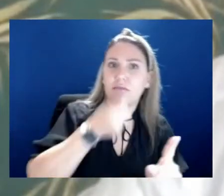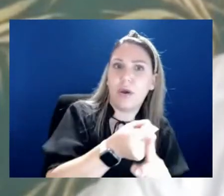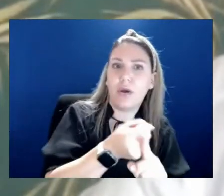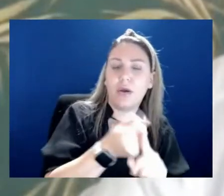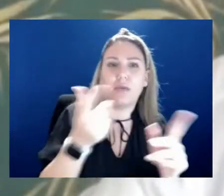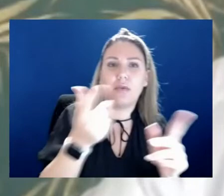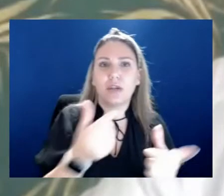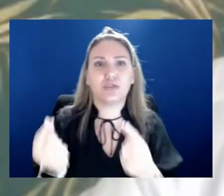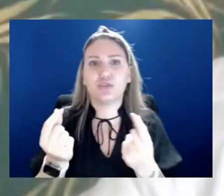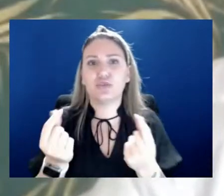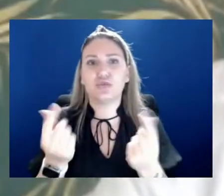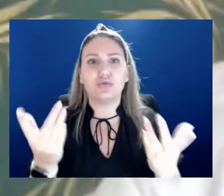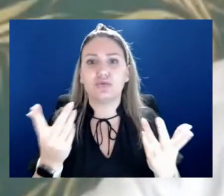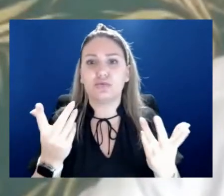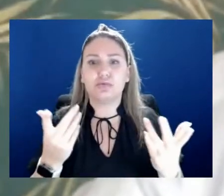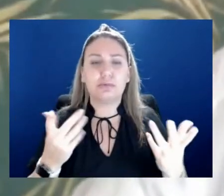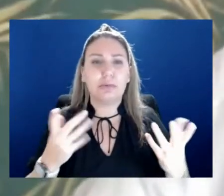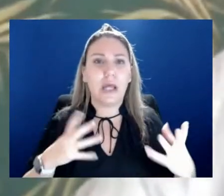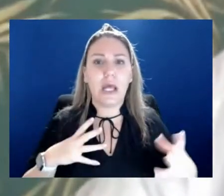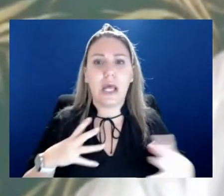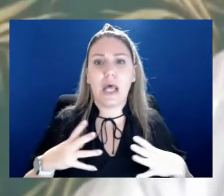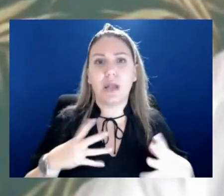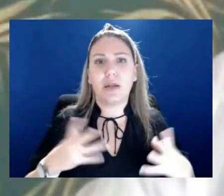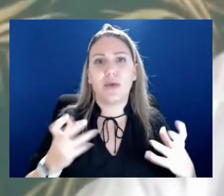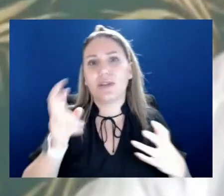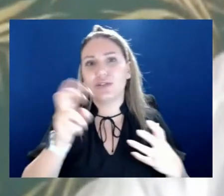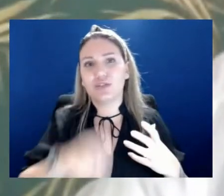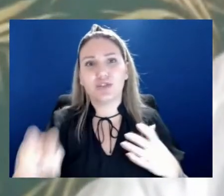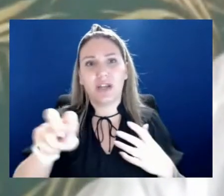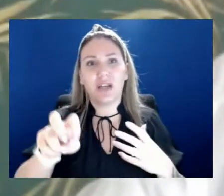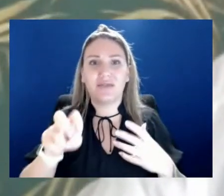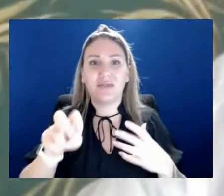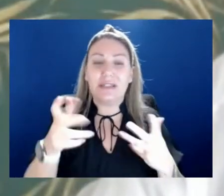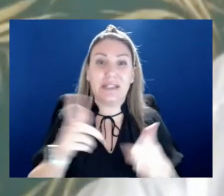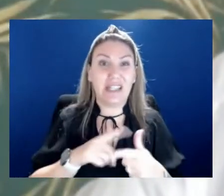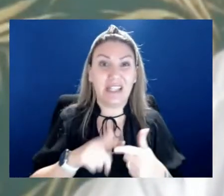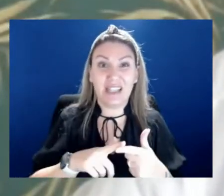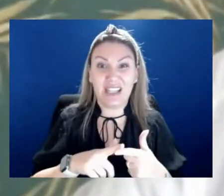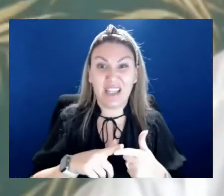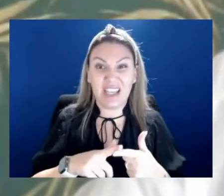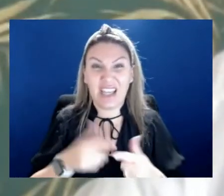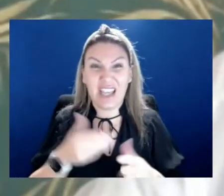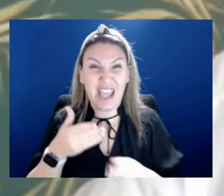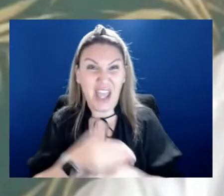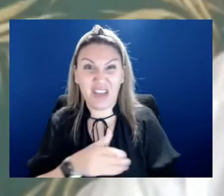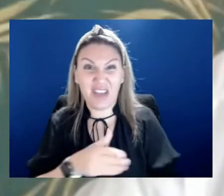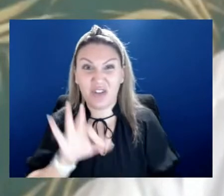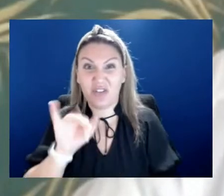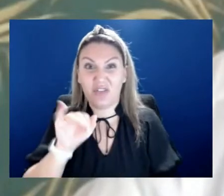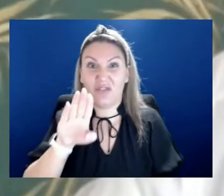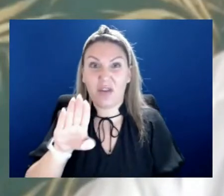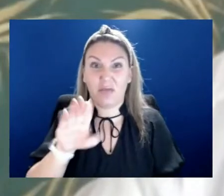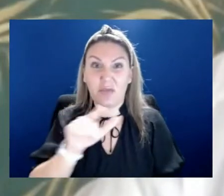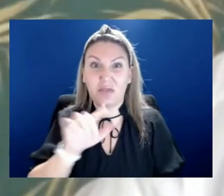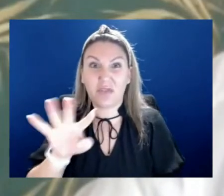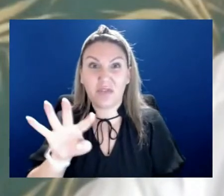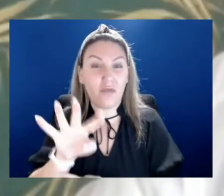Maybe somebody want to travel, and after 24th of February, the beginning of the war,